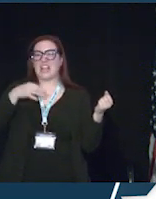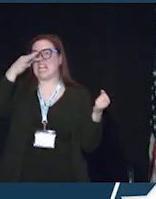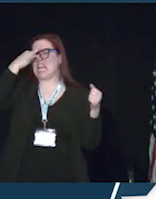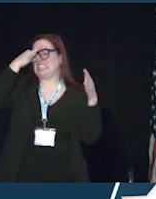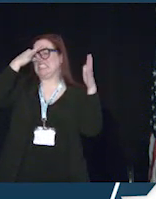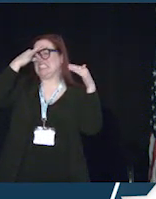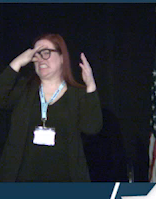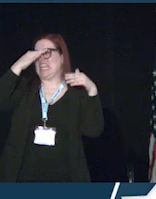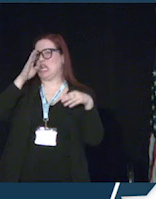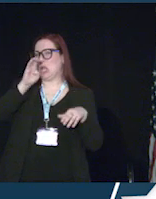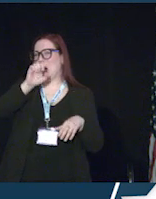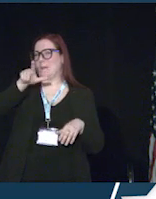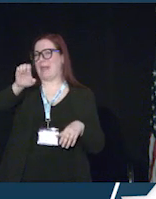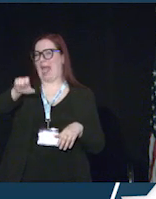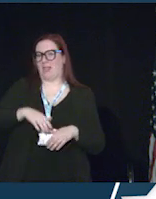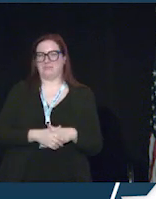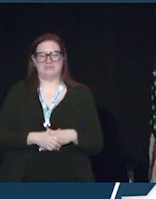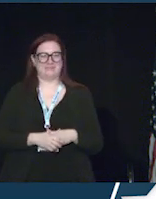Tinkerbell.